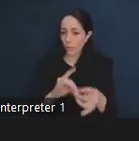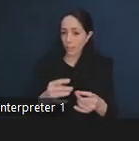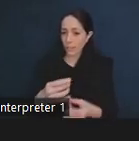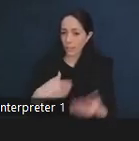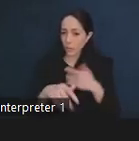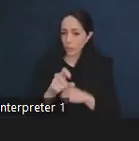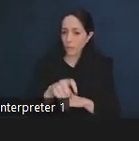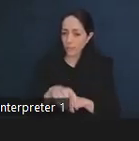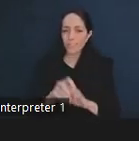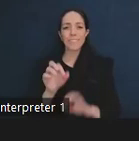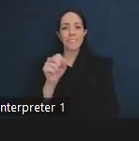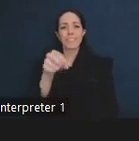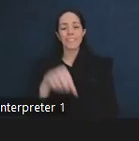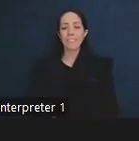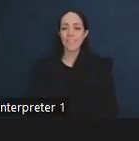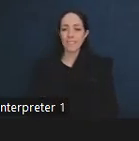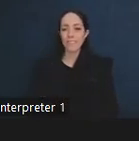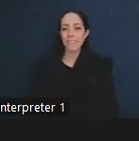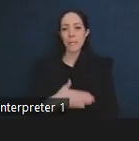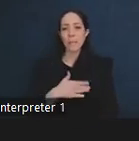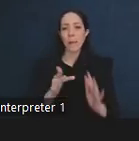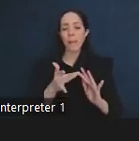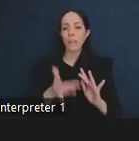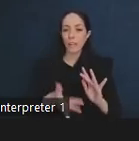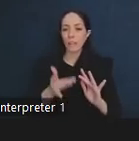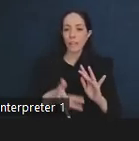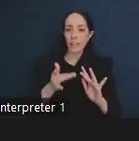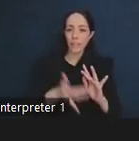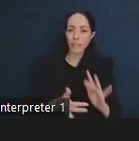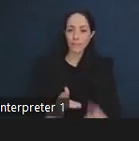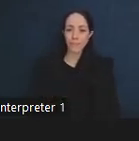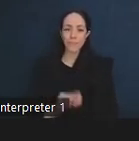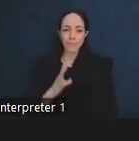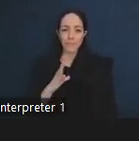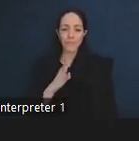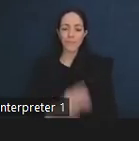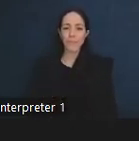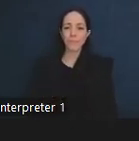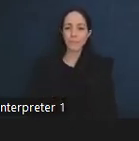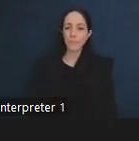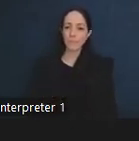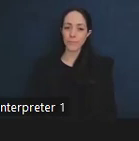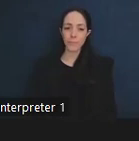right? Yes. Sorry about that. My internet's being wonky. Thanks.